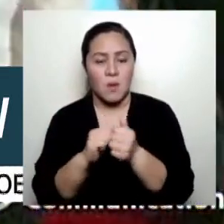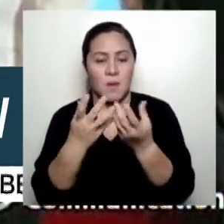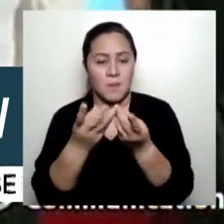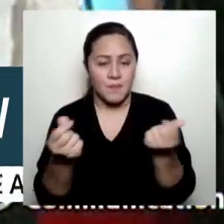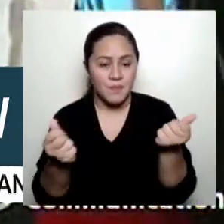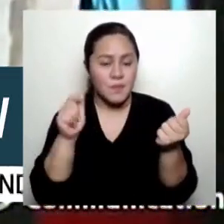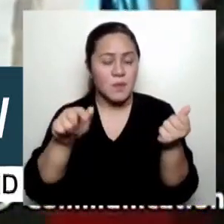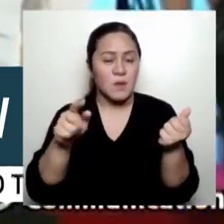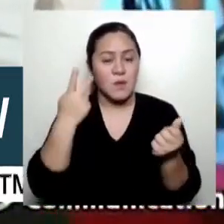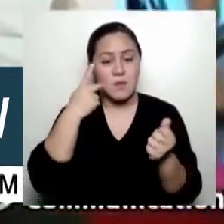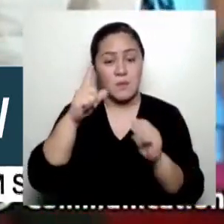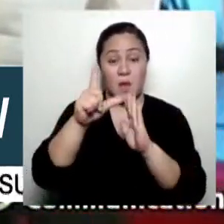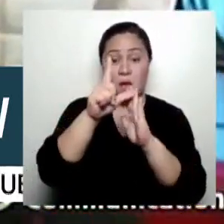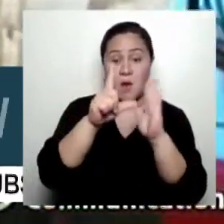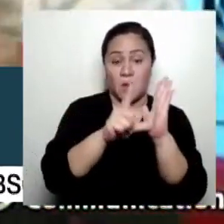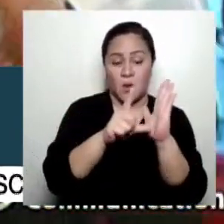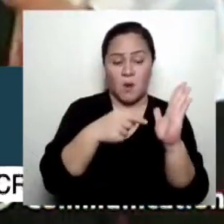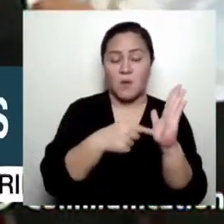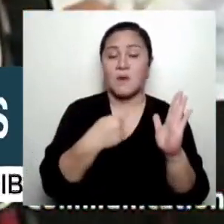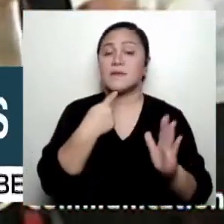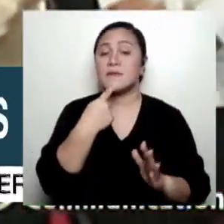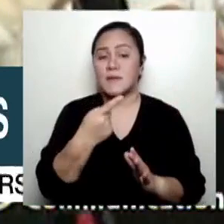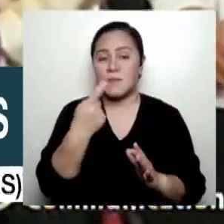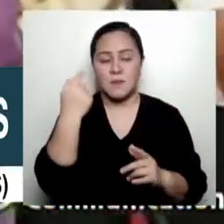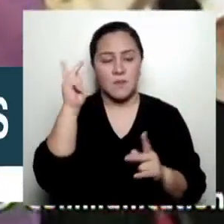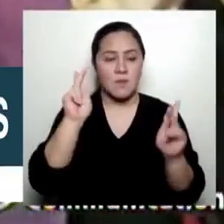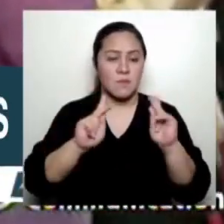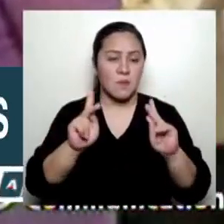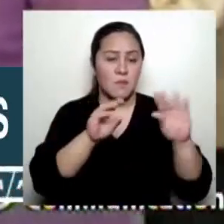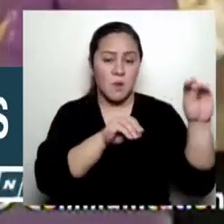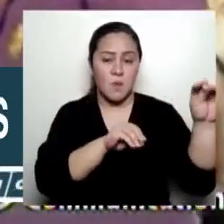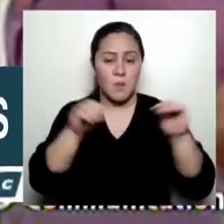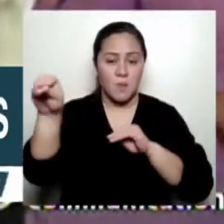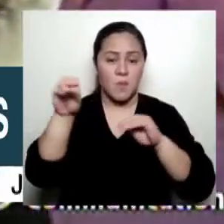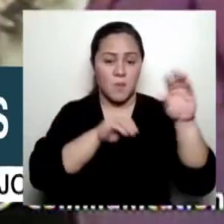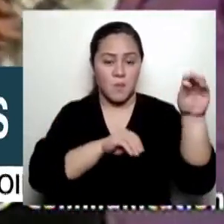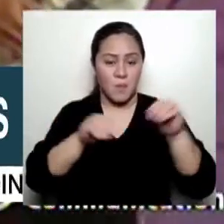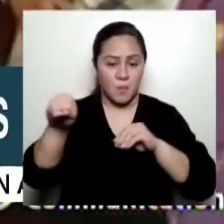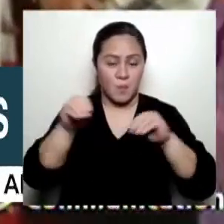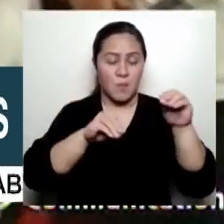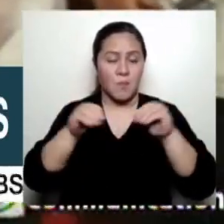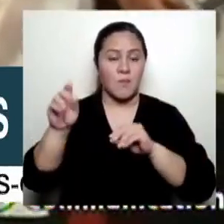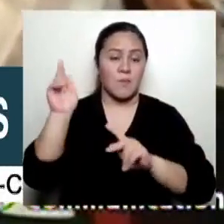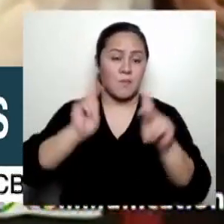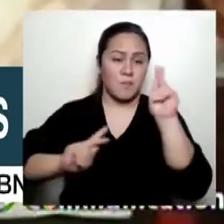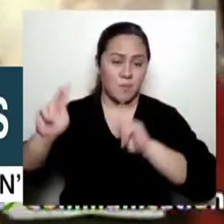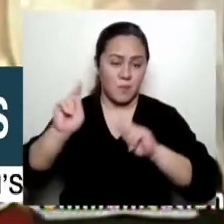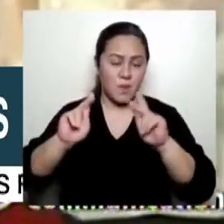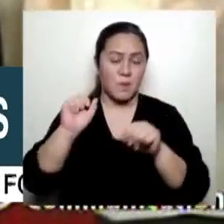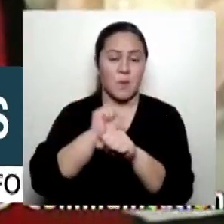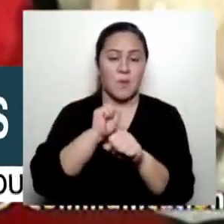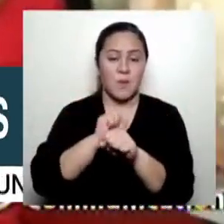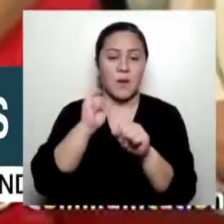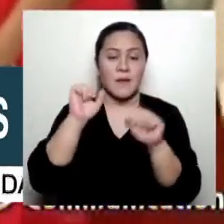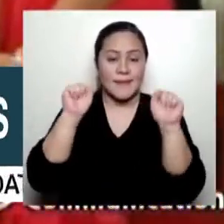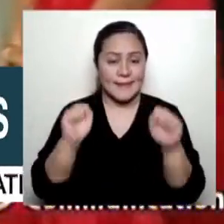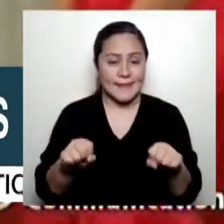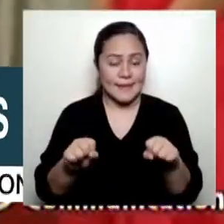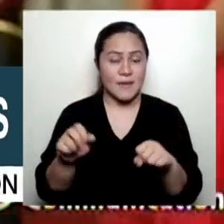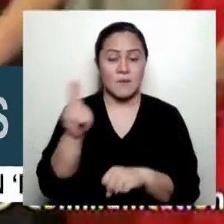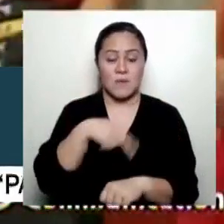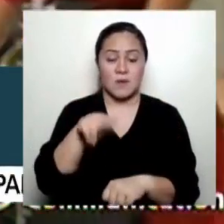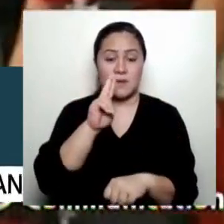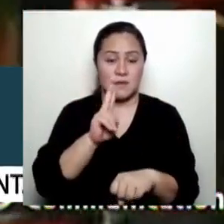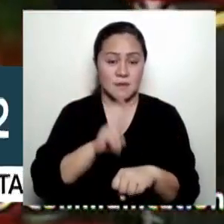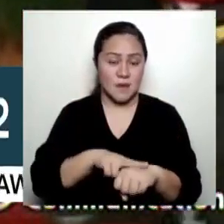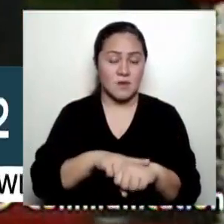law creating the Department of Migrant Workers, as well as another law extending the availability of the 2021 national budget